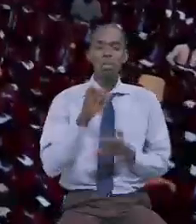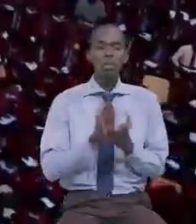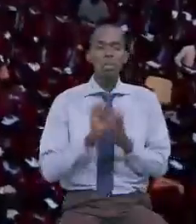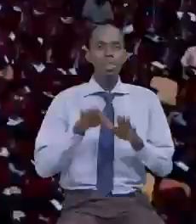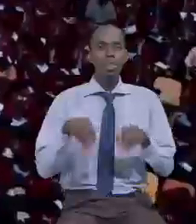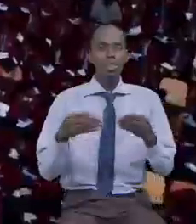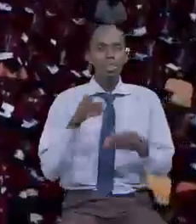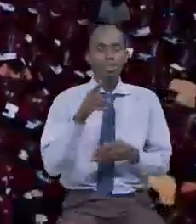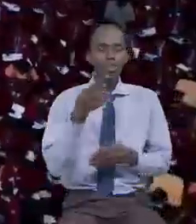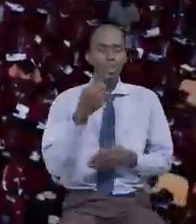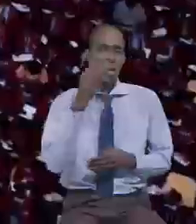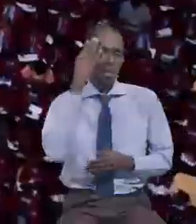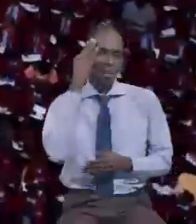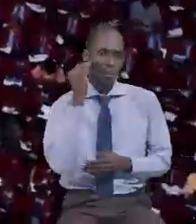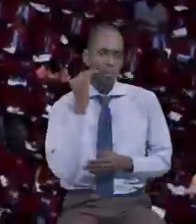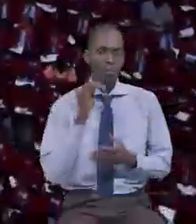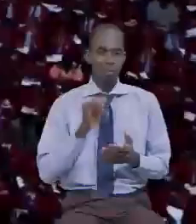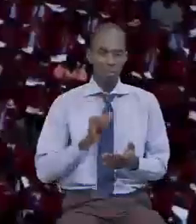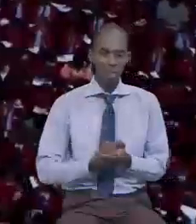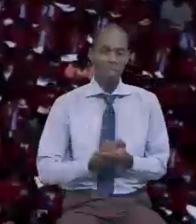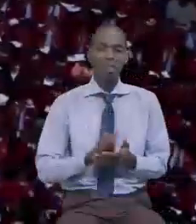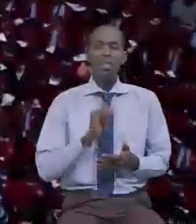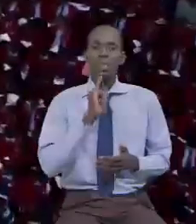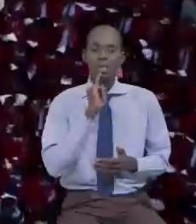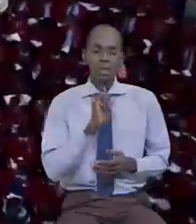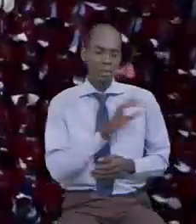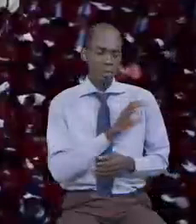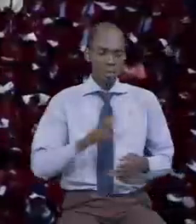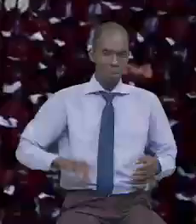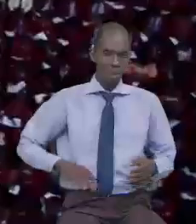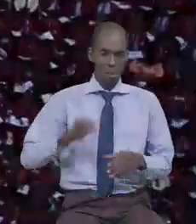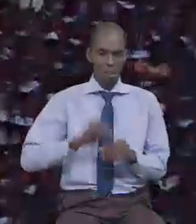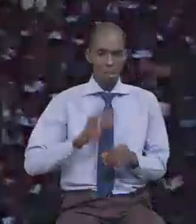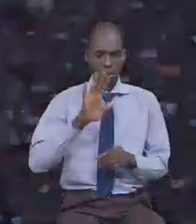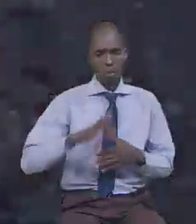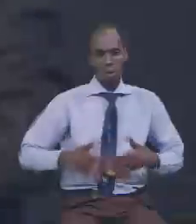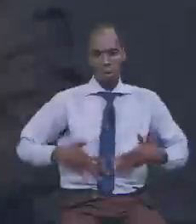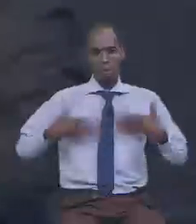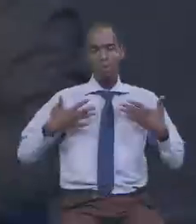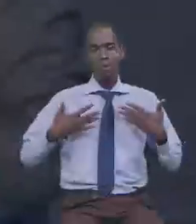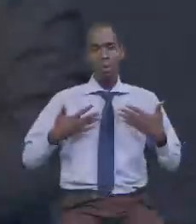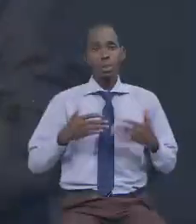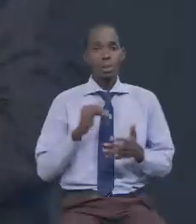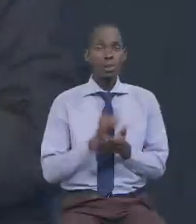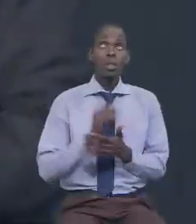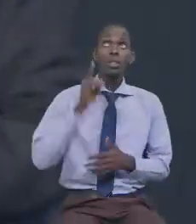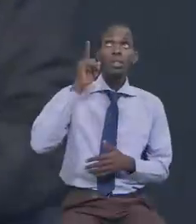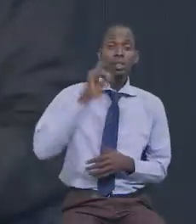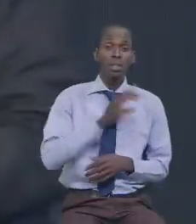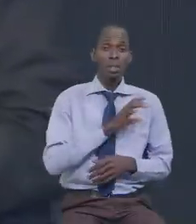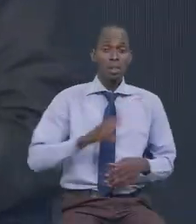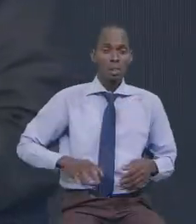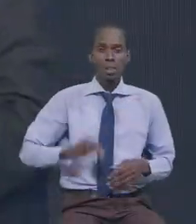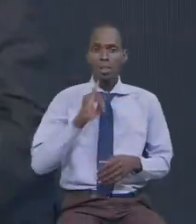experience, that is Christ in your life, that he is your Redeemer. He is